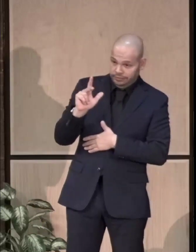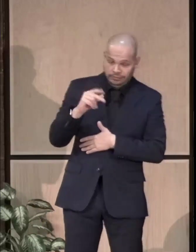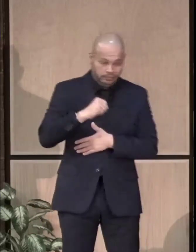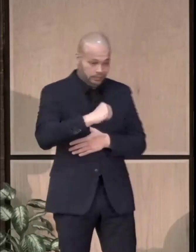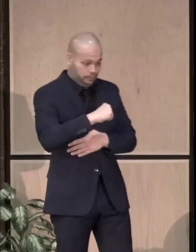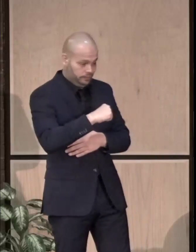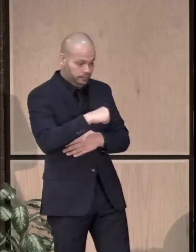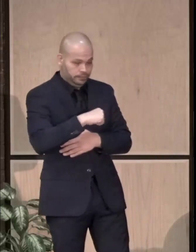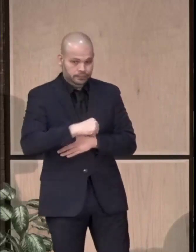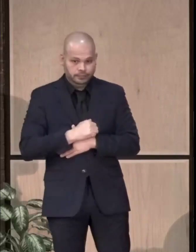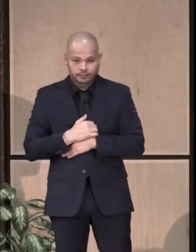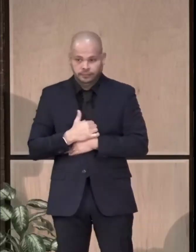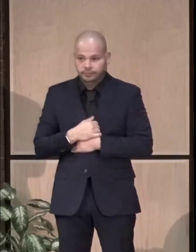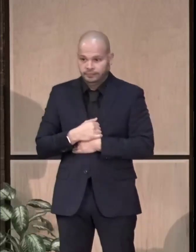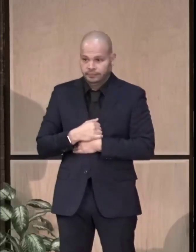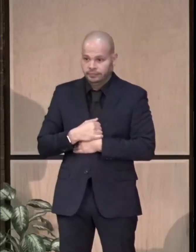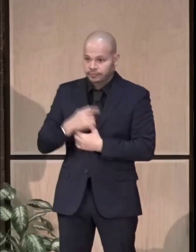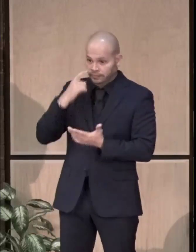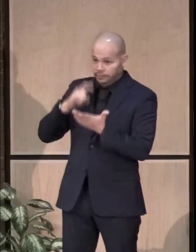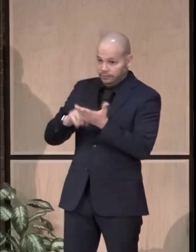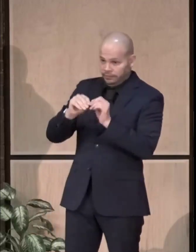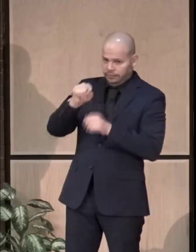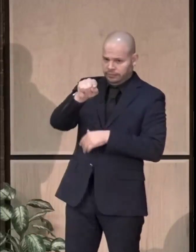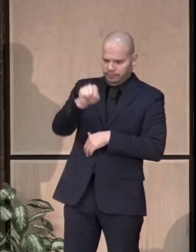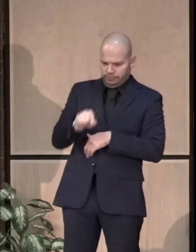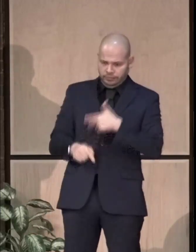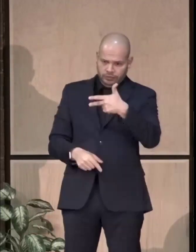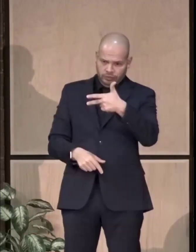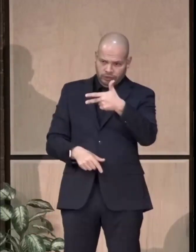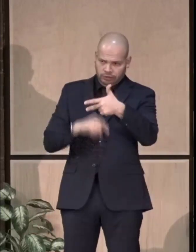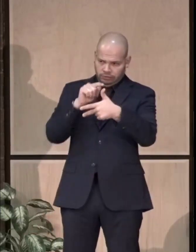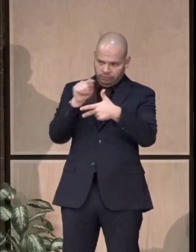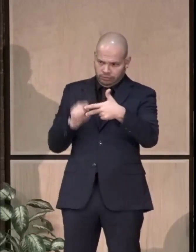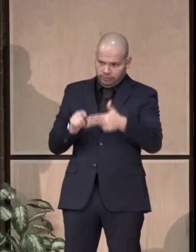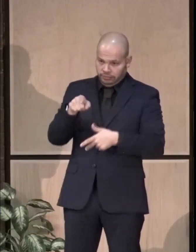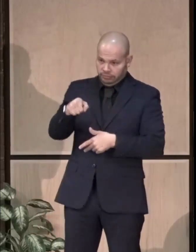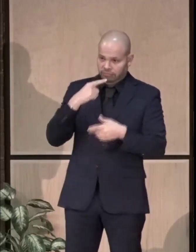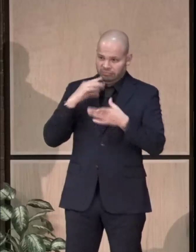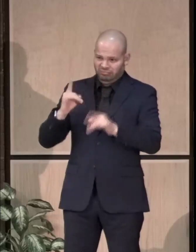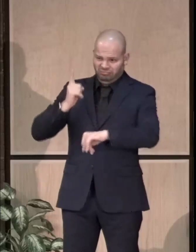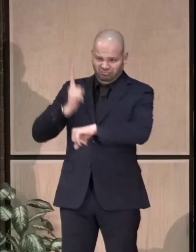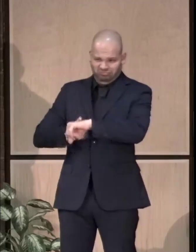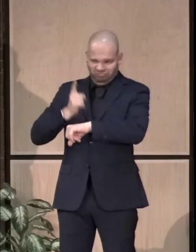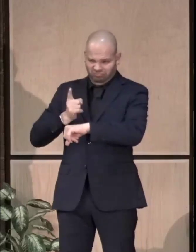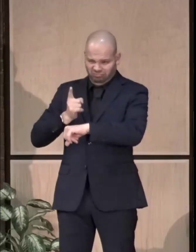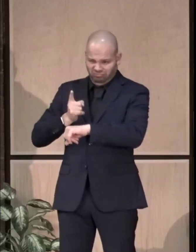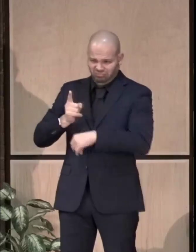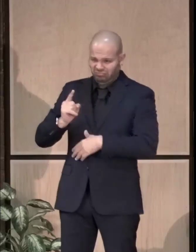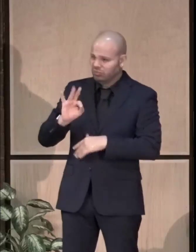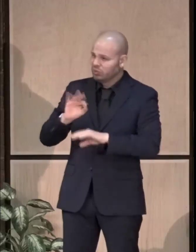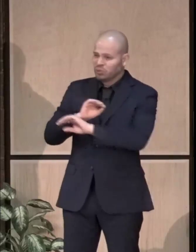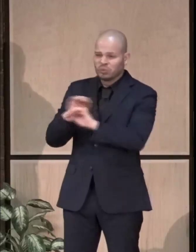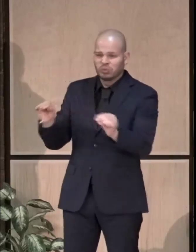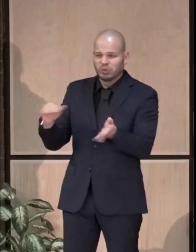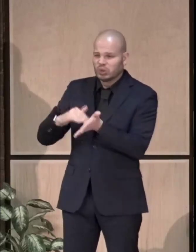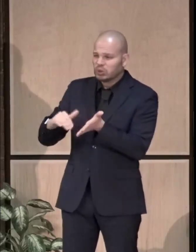unless the most recent absences are excused, you will have accrued 12 unexcused absences within a